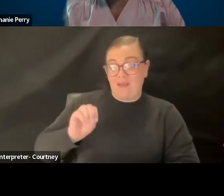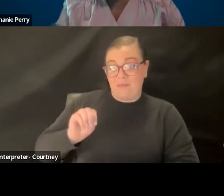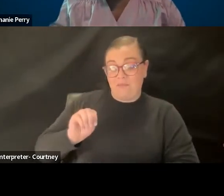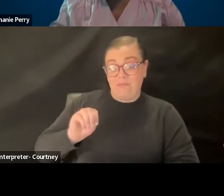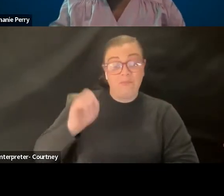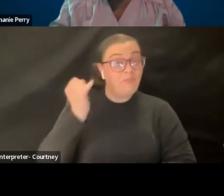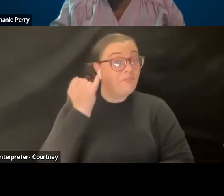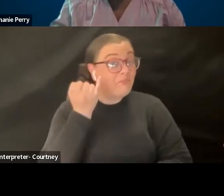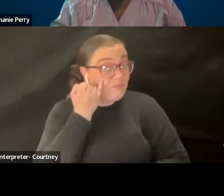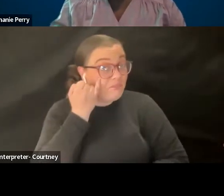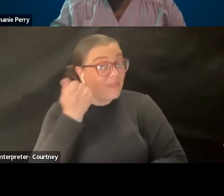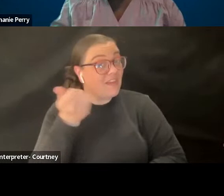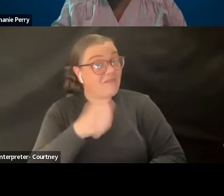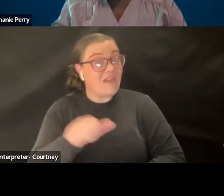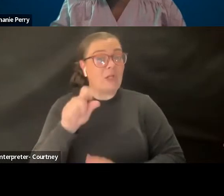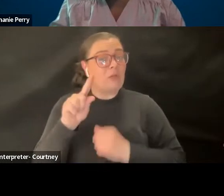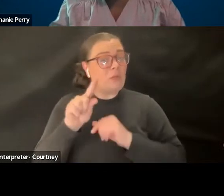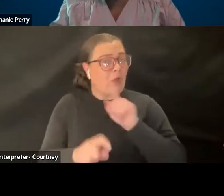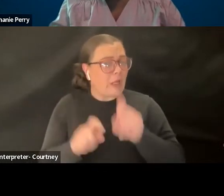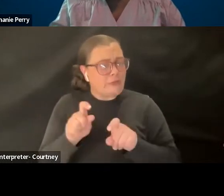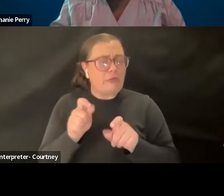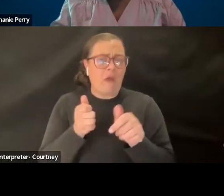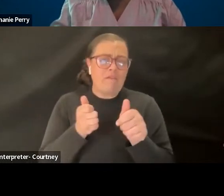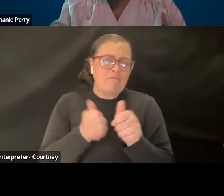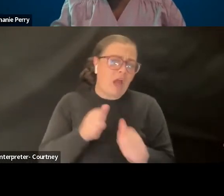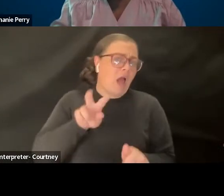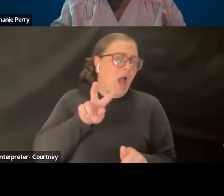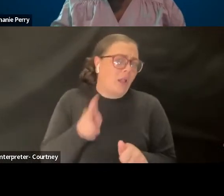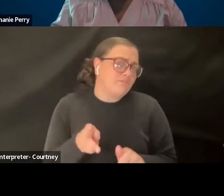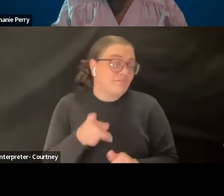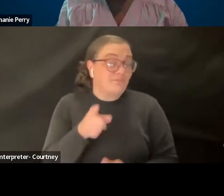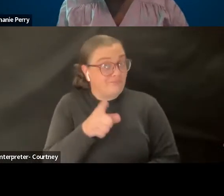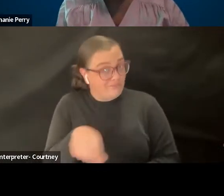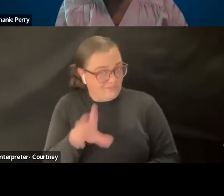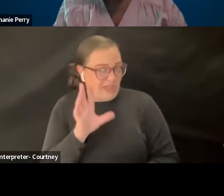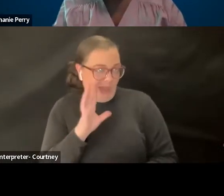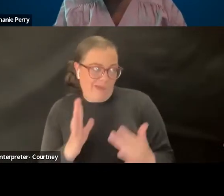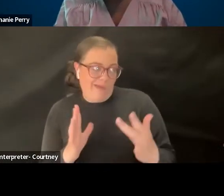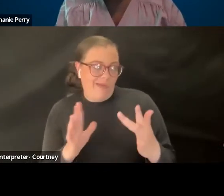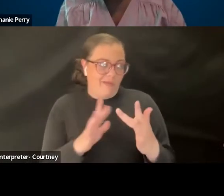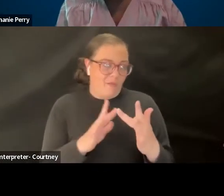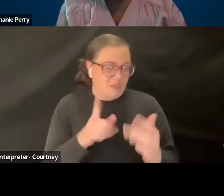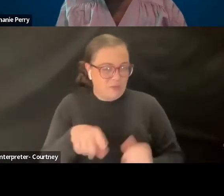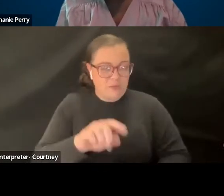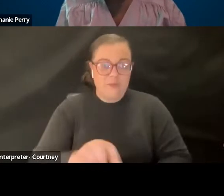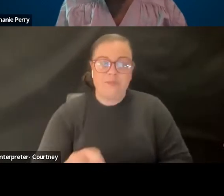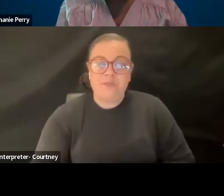you can expect the business rep to do some much needed outreach.